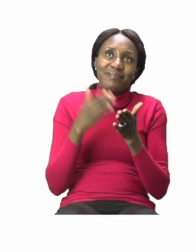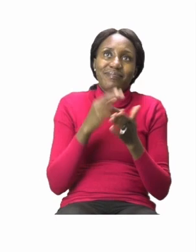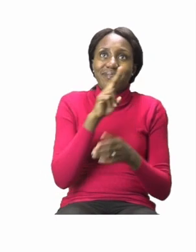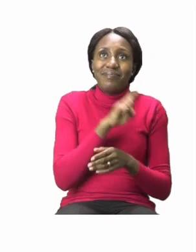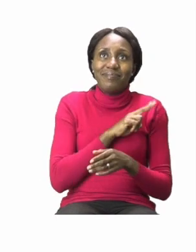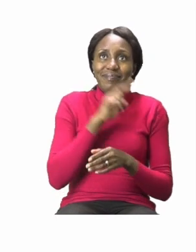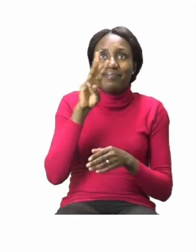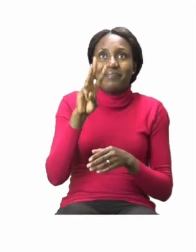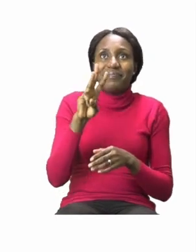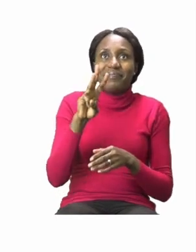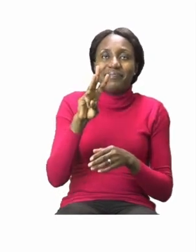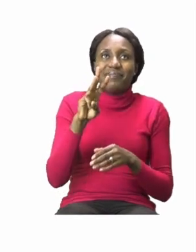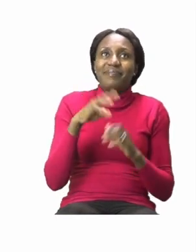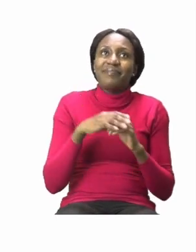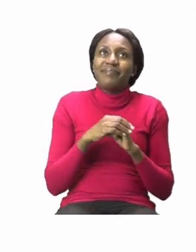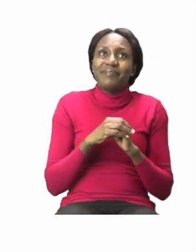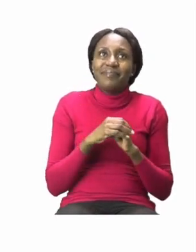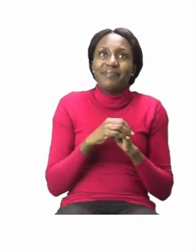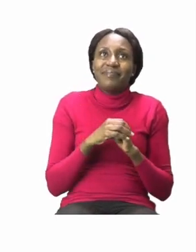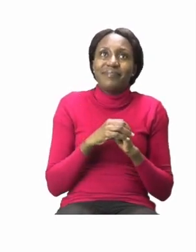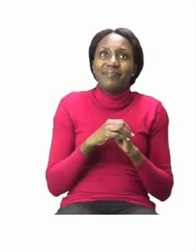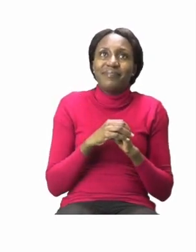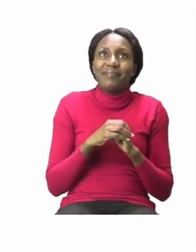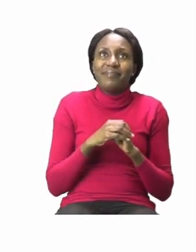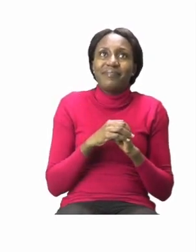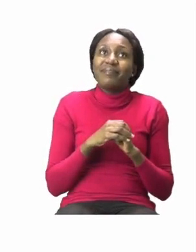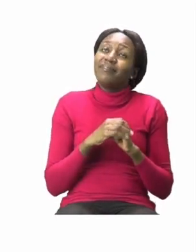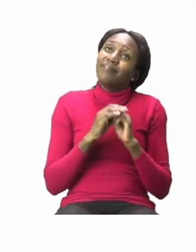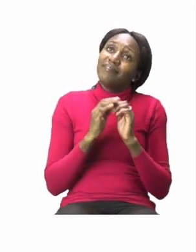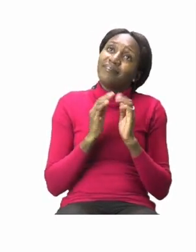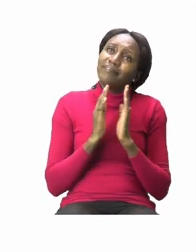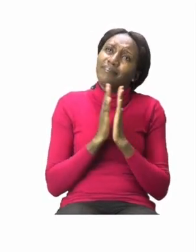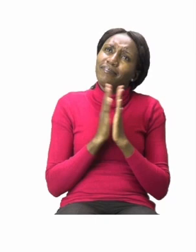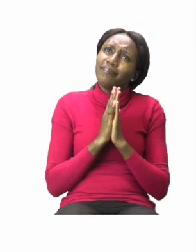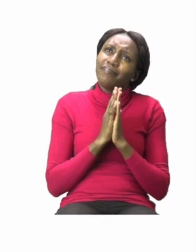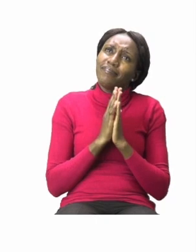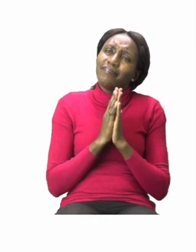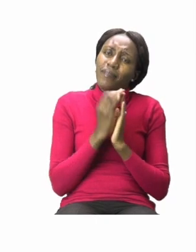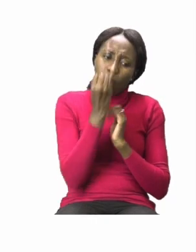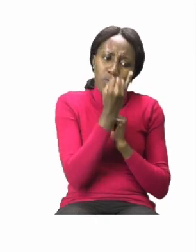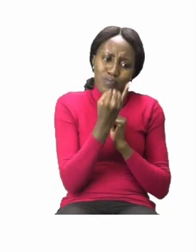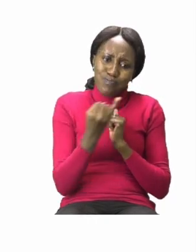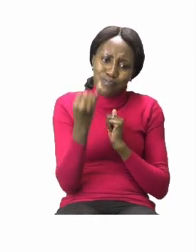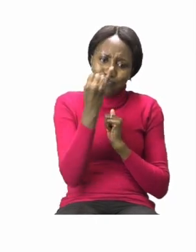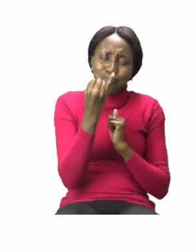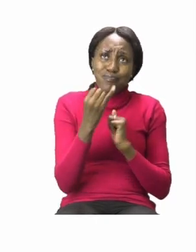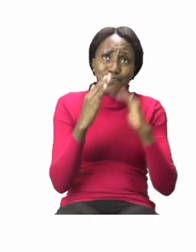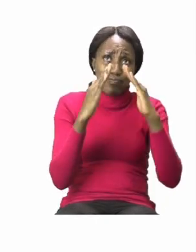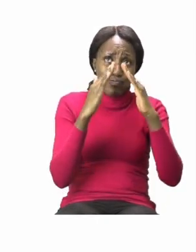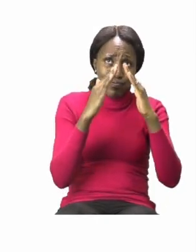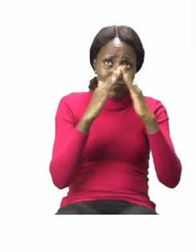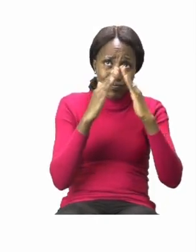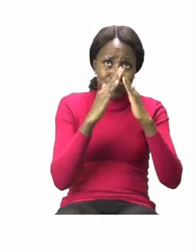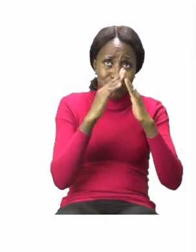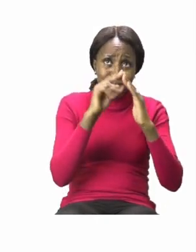23. On page 23, you are being asked to draw 2 different houses and talk about